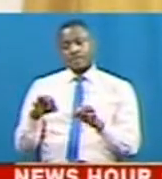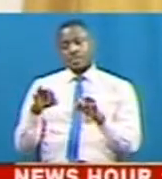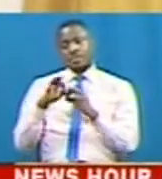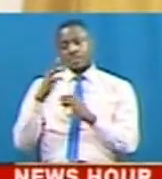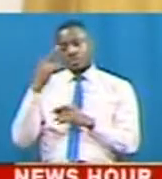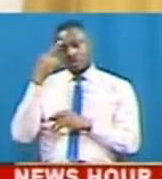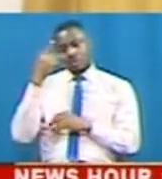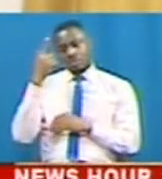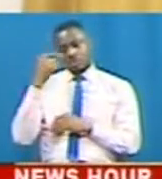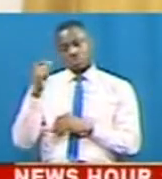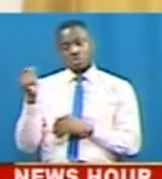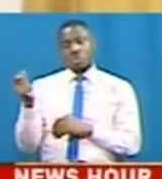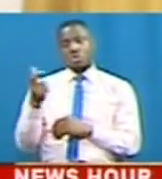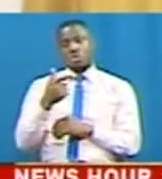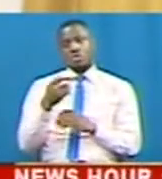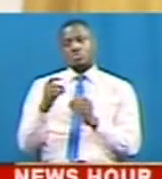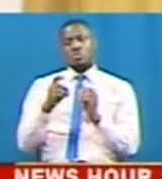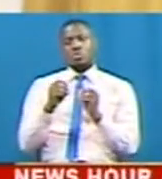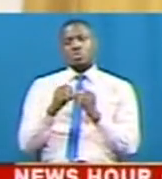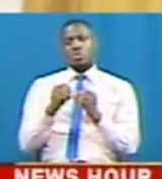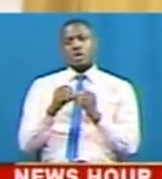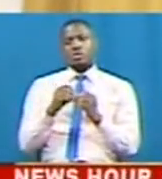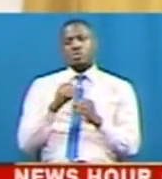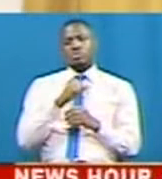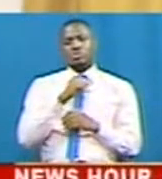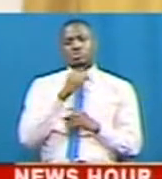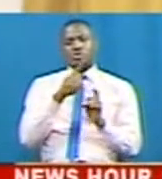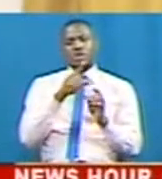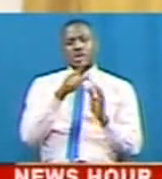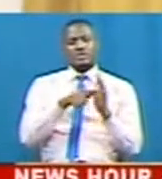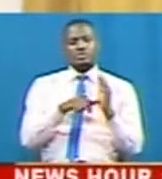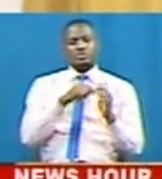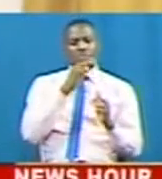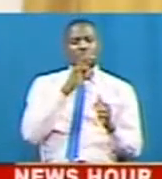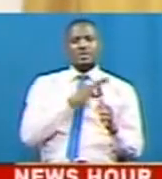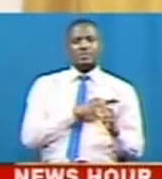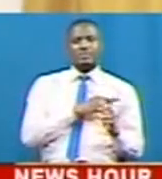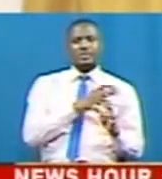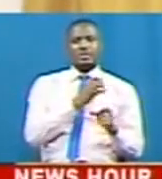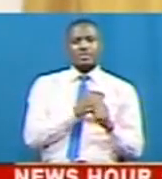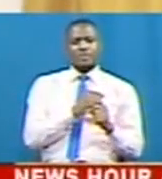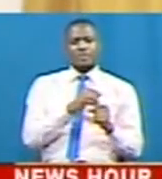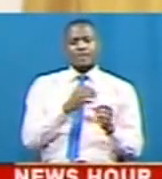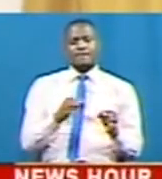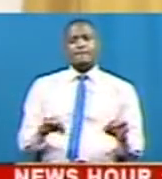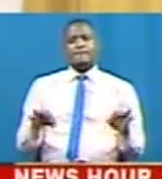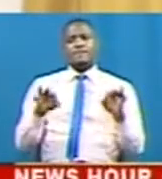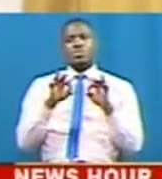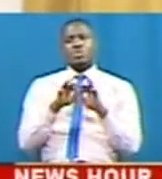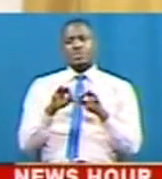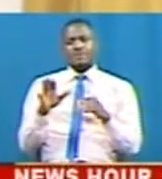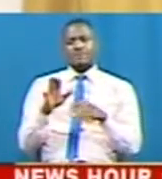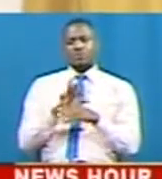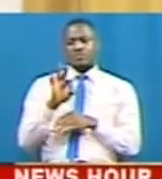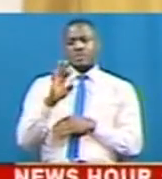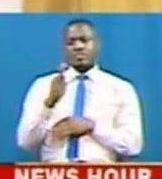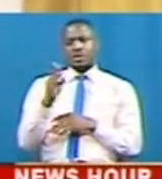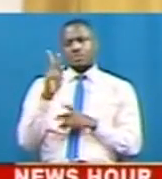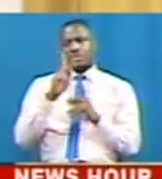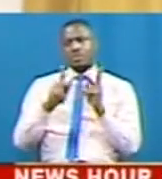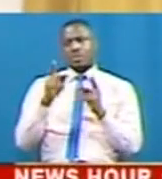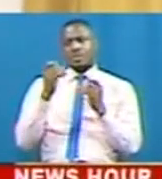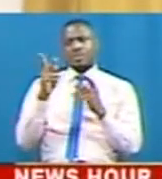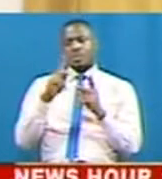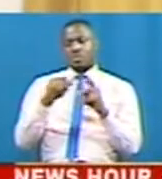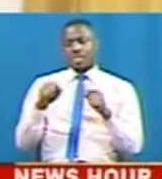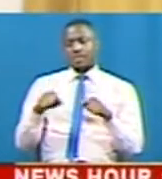simply so that hopefully we do less things that are not beneficial. And we get, importantly, the full feedback of as many